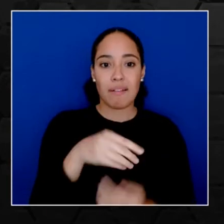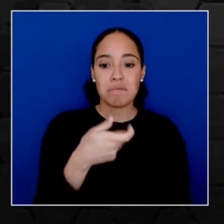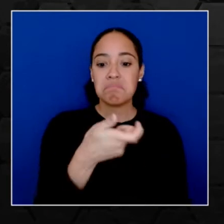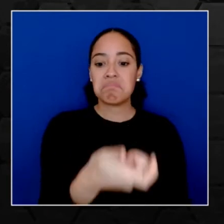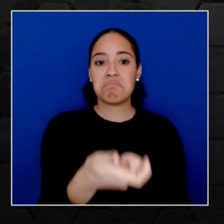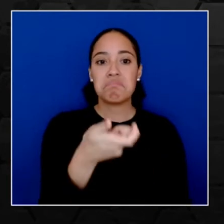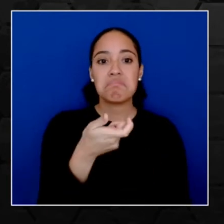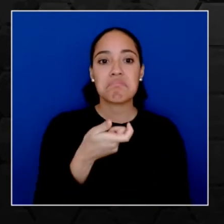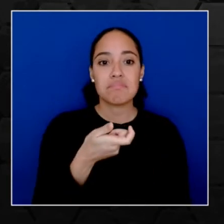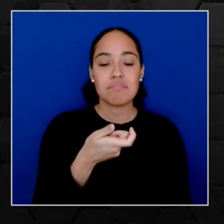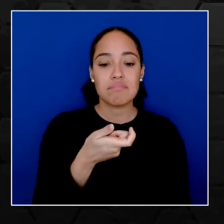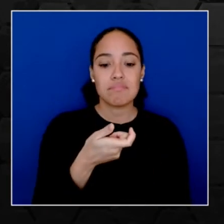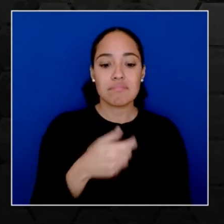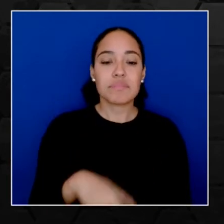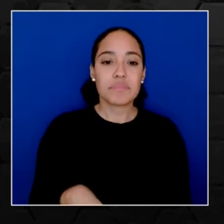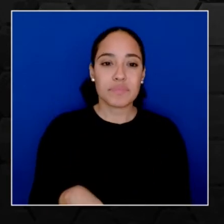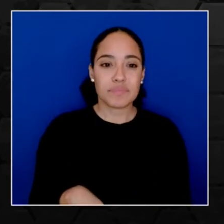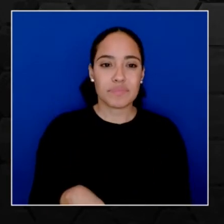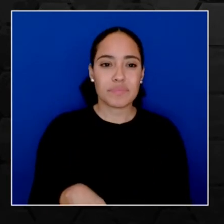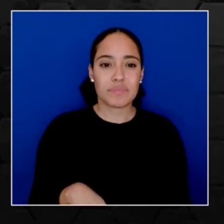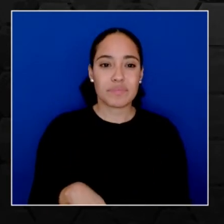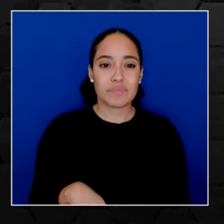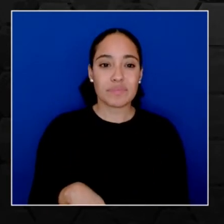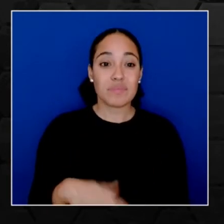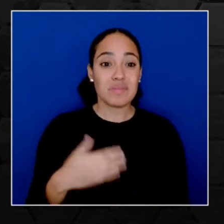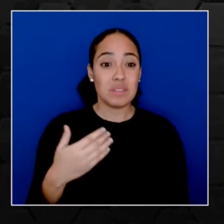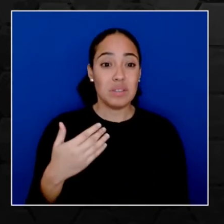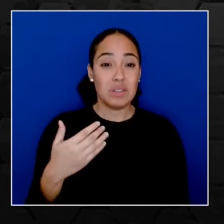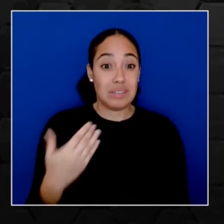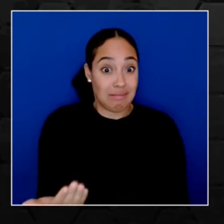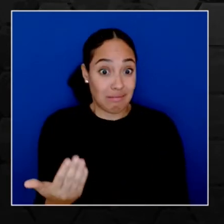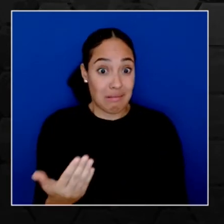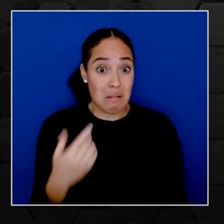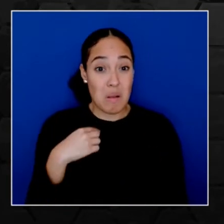letters, numbers, pins, and passwords is now merely a fingerprint and face.